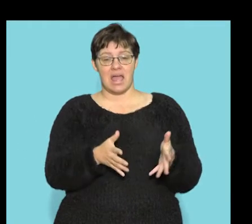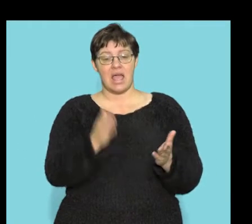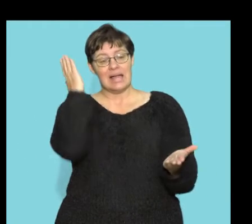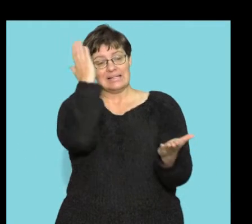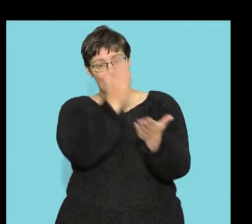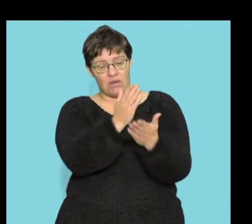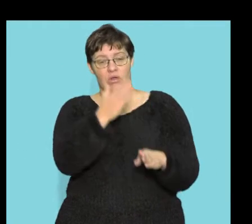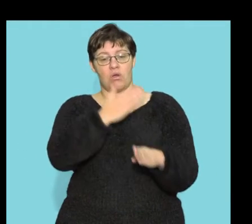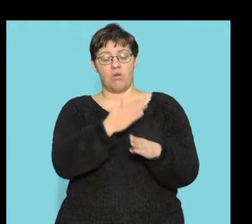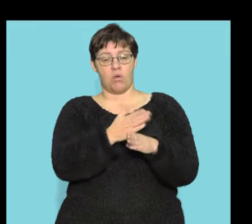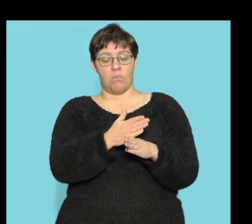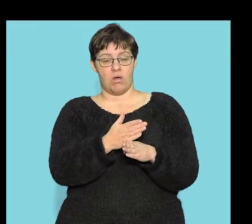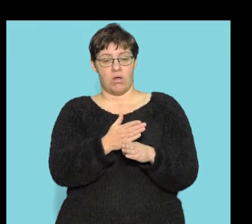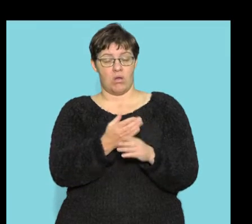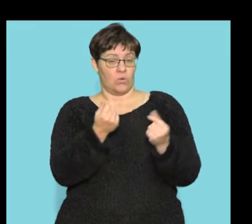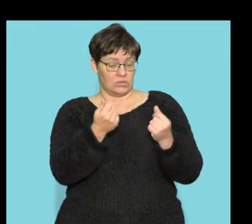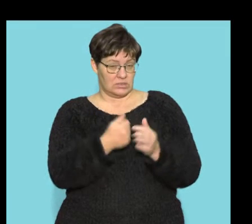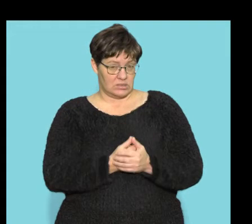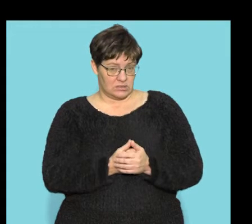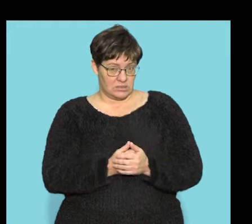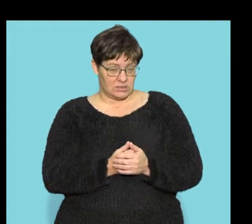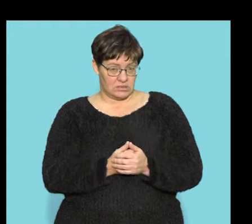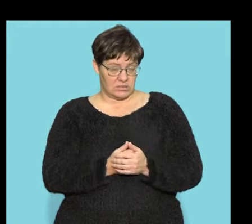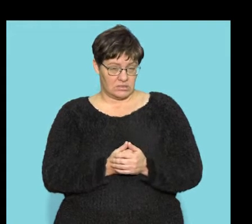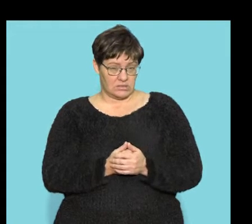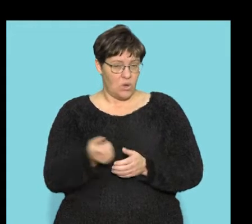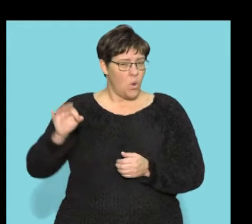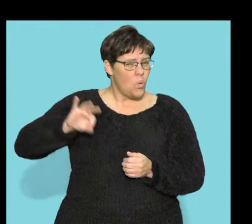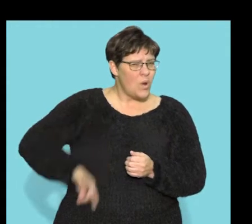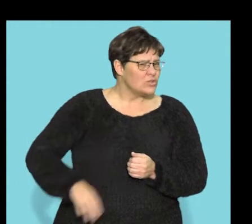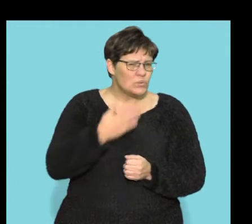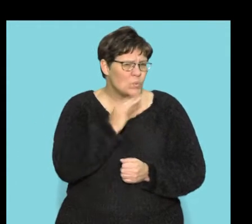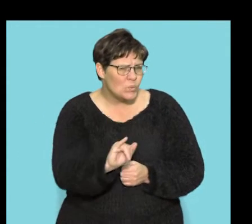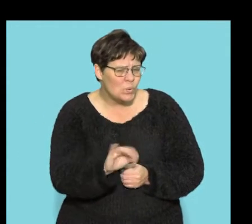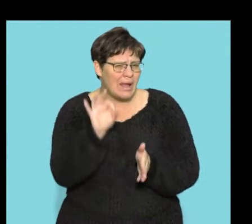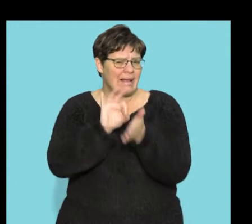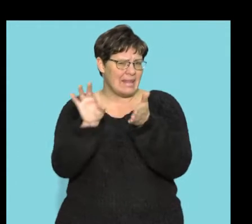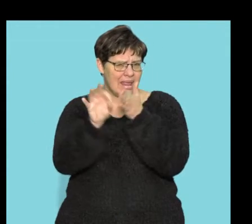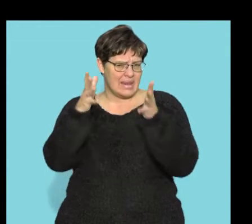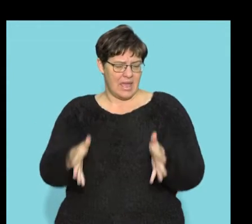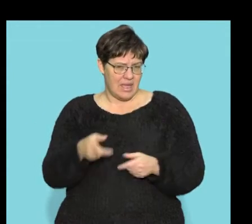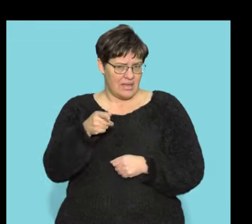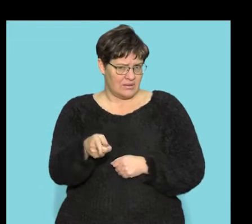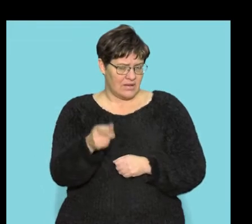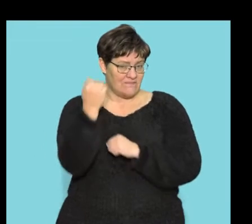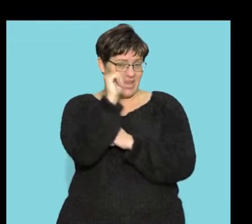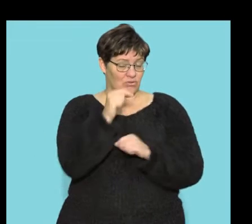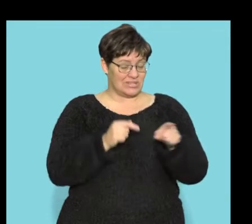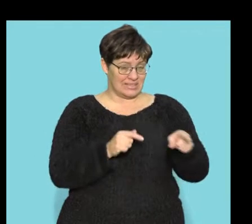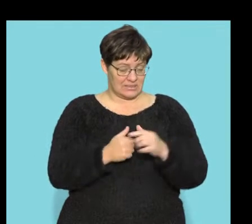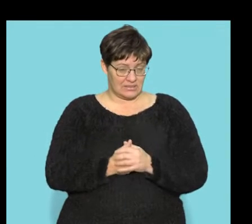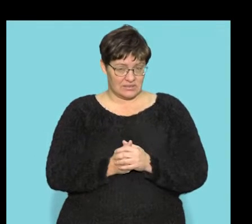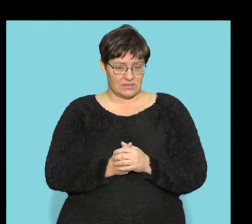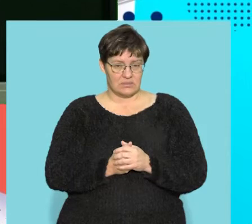a direct labor cost. Okay? Think about it. Wages of whom? The factory cleaners.